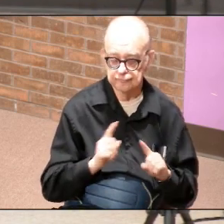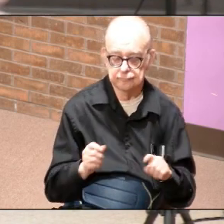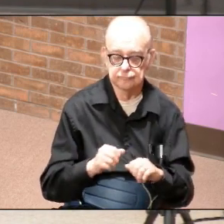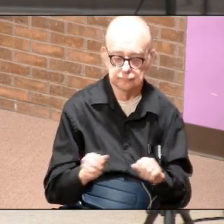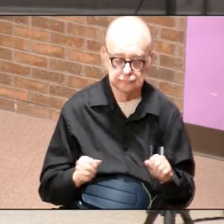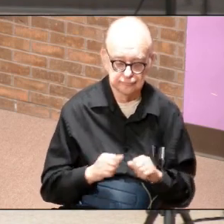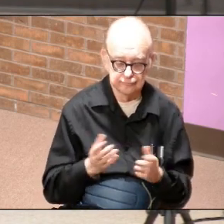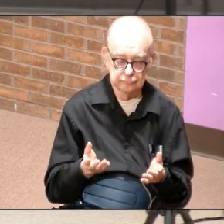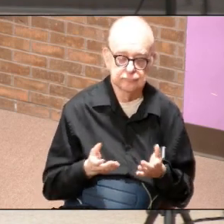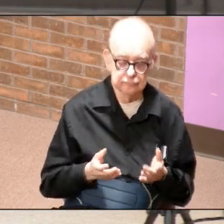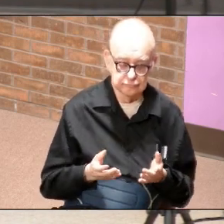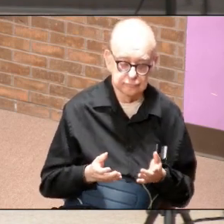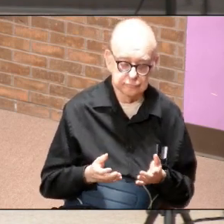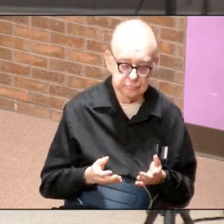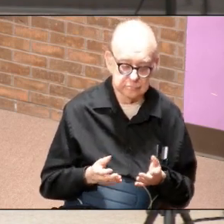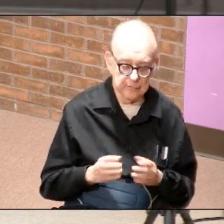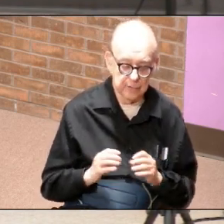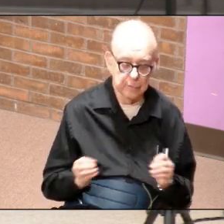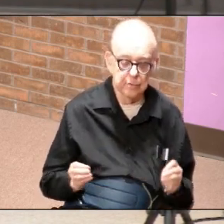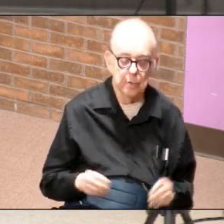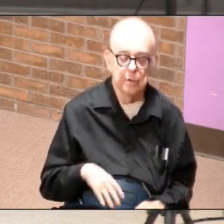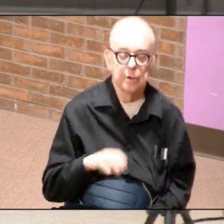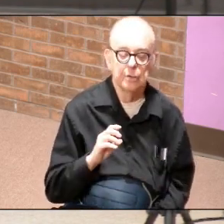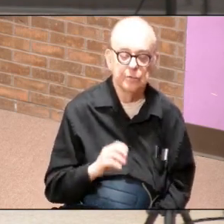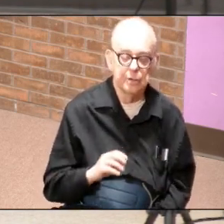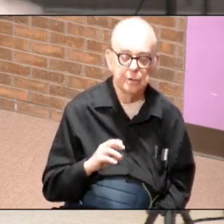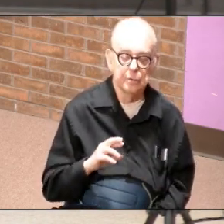anywhere you want to go, and there is no curfew.